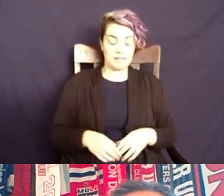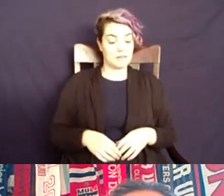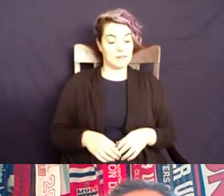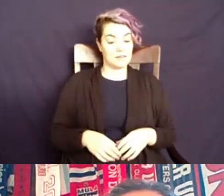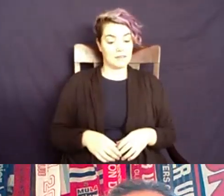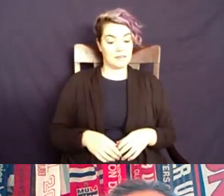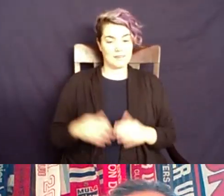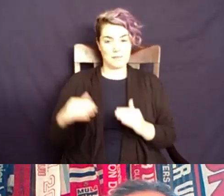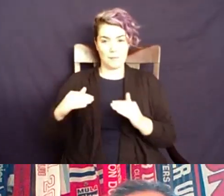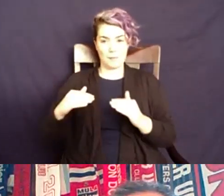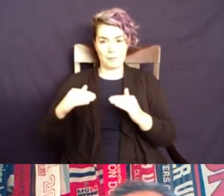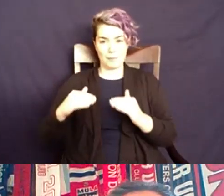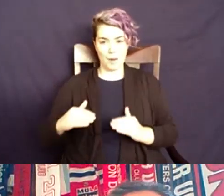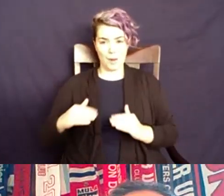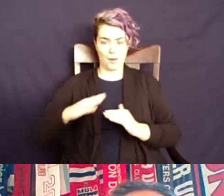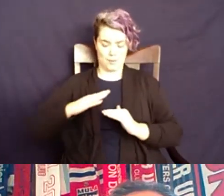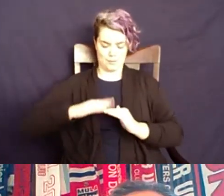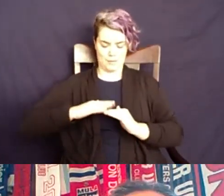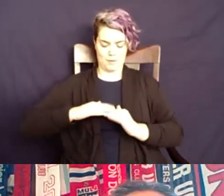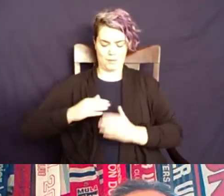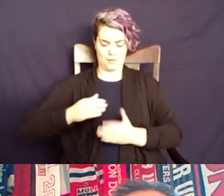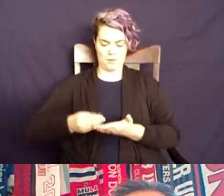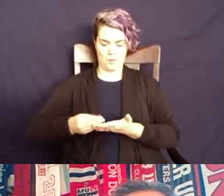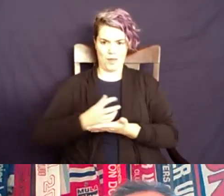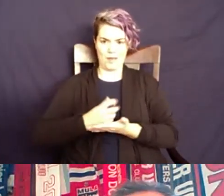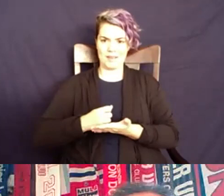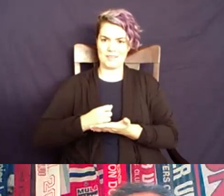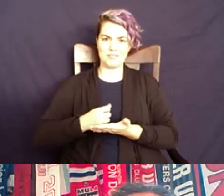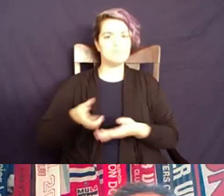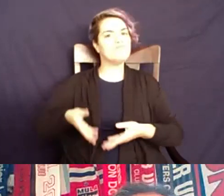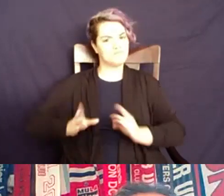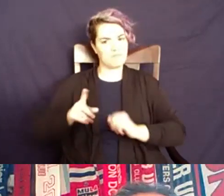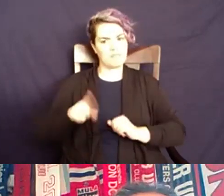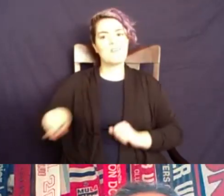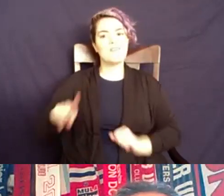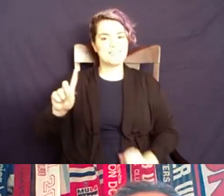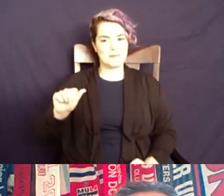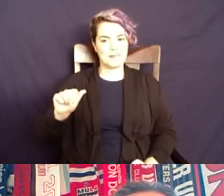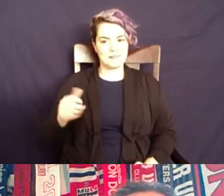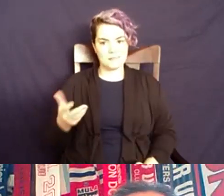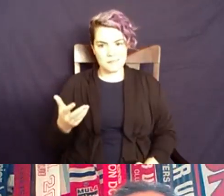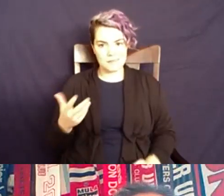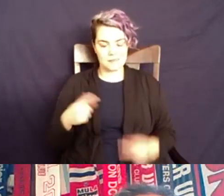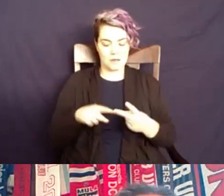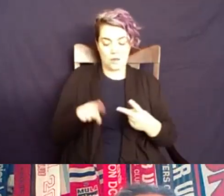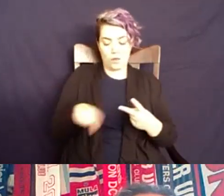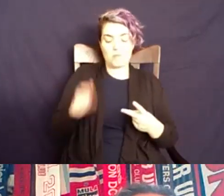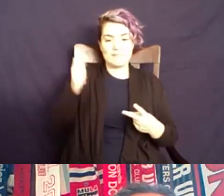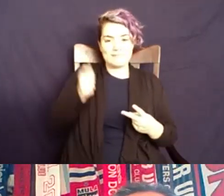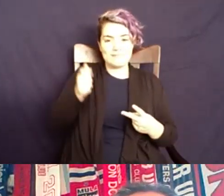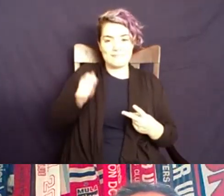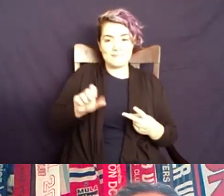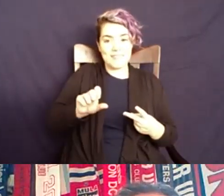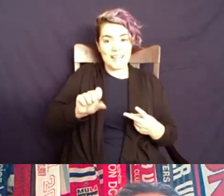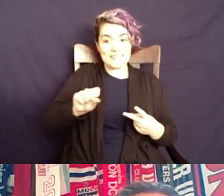legal for people with disabilities. You've got people who are on SSI living in poverty, and we